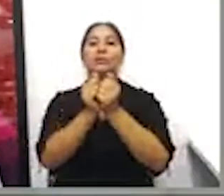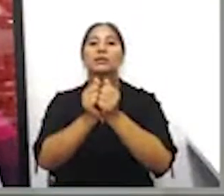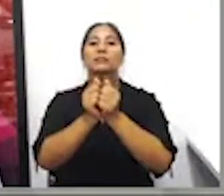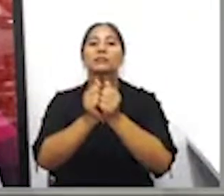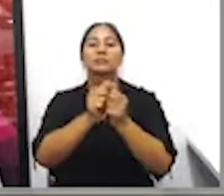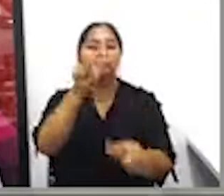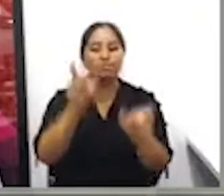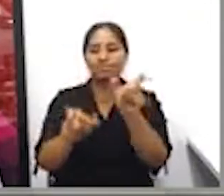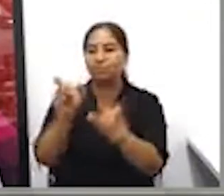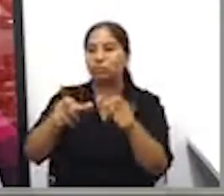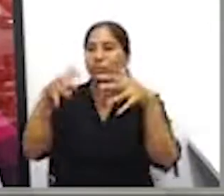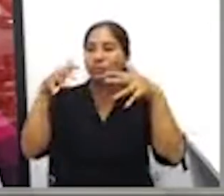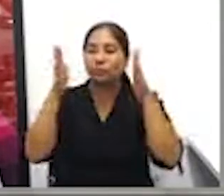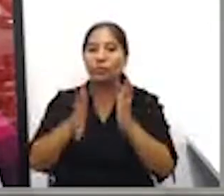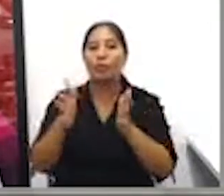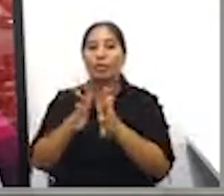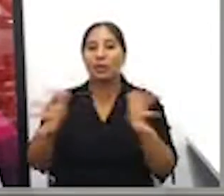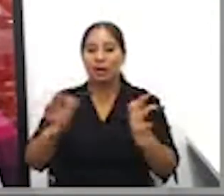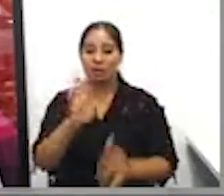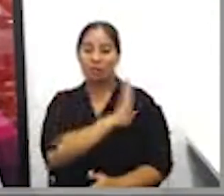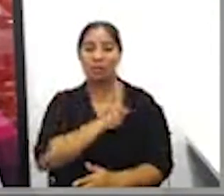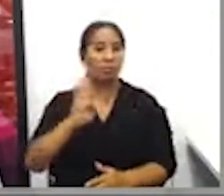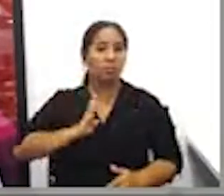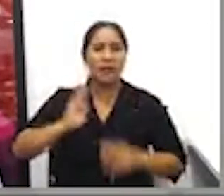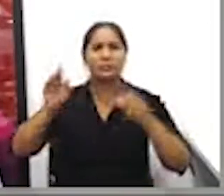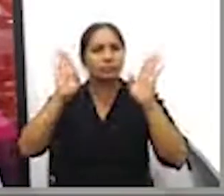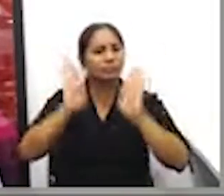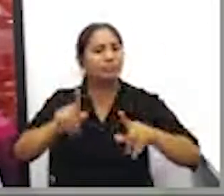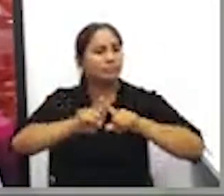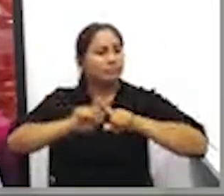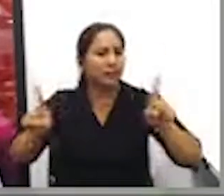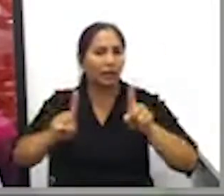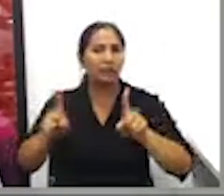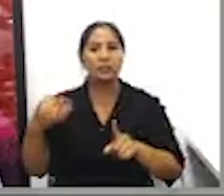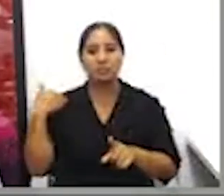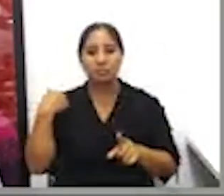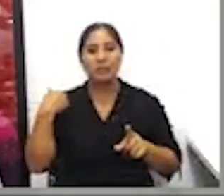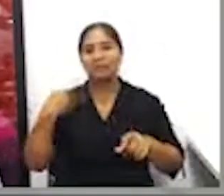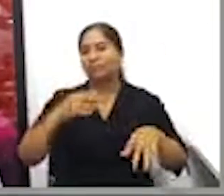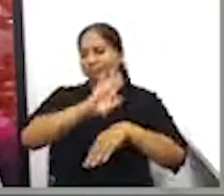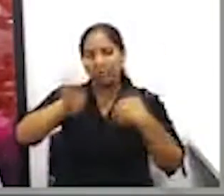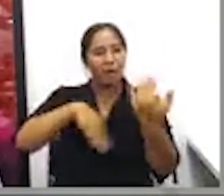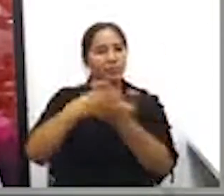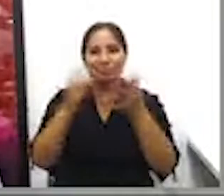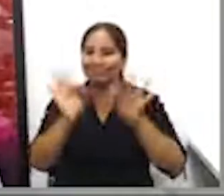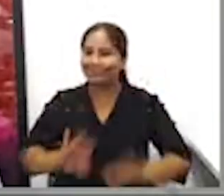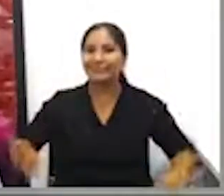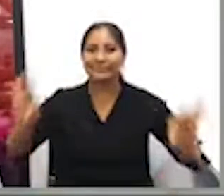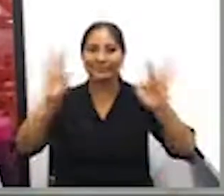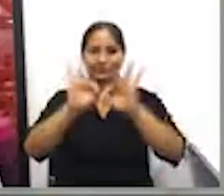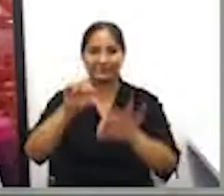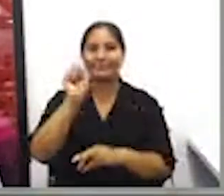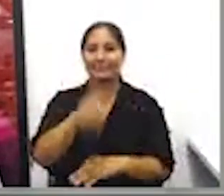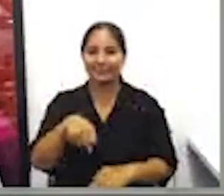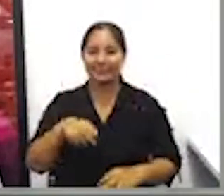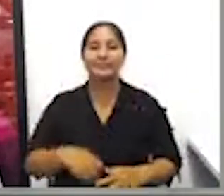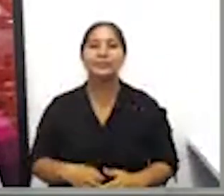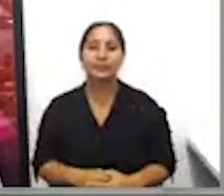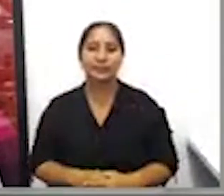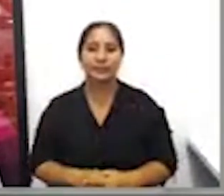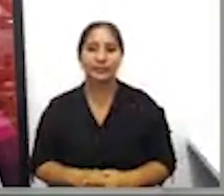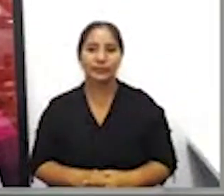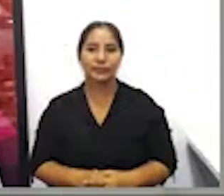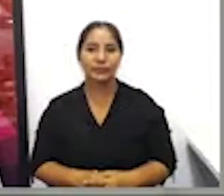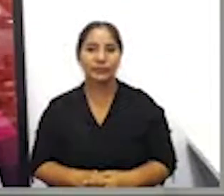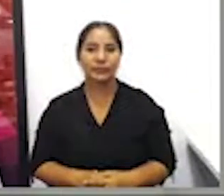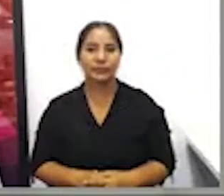something done. I think we've gotten better at valuing women's choices so